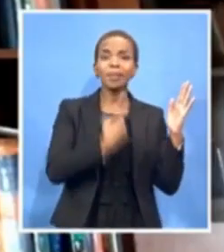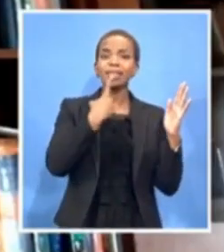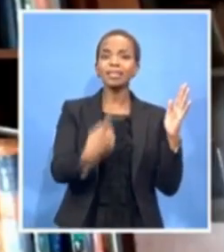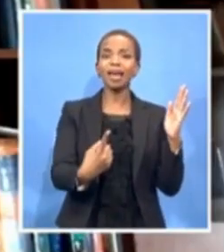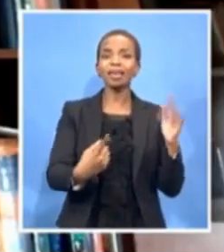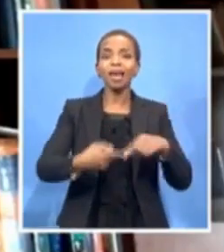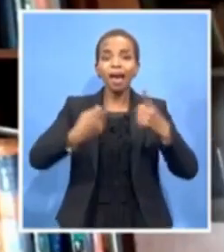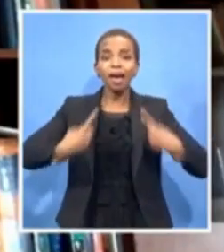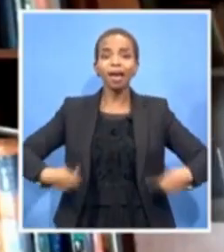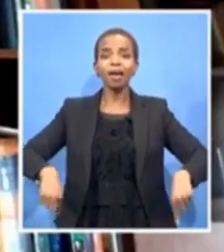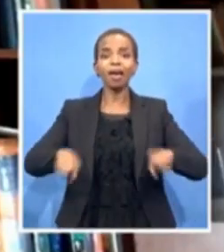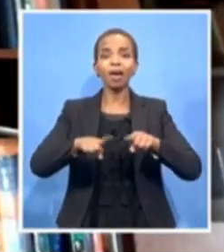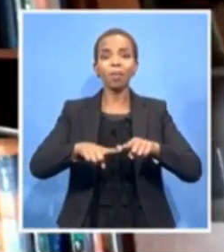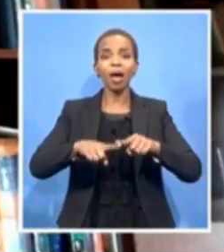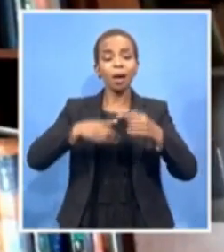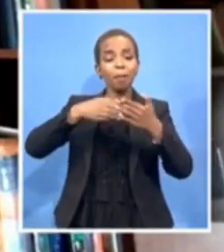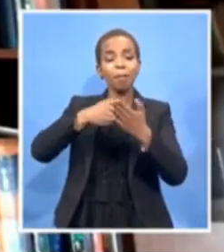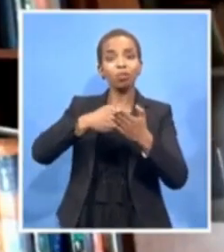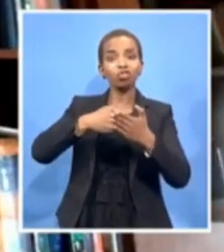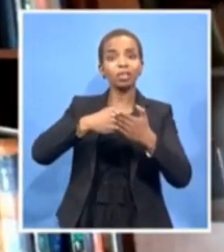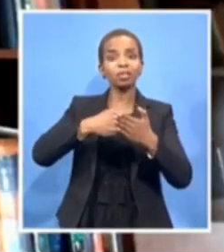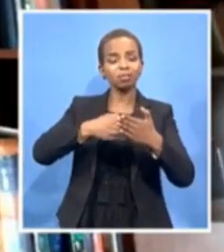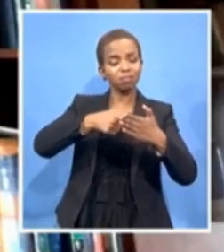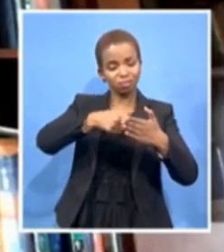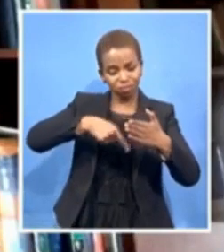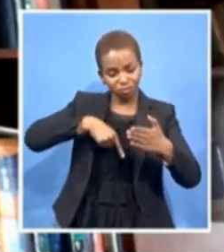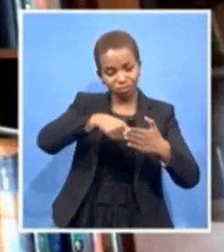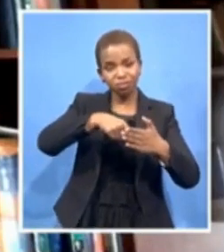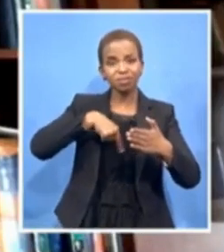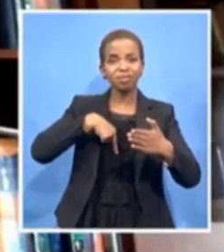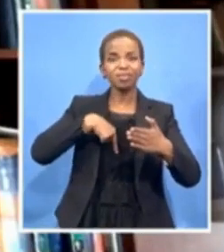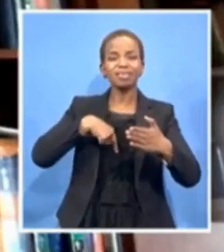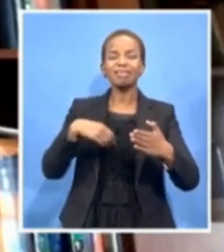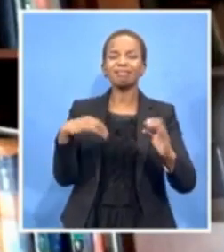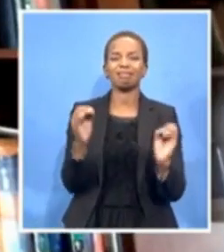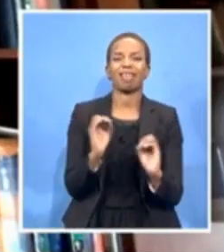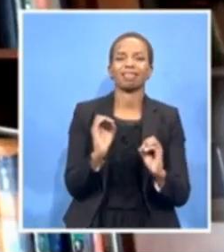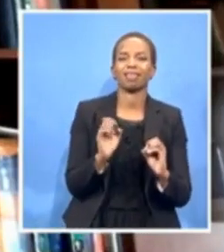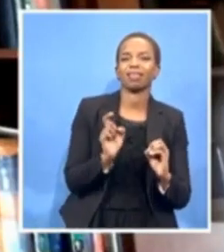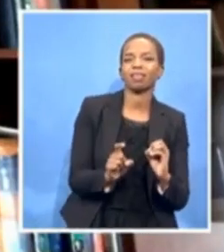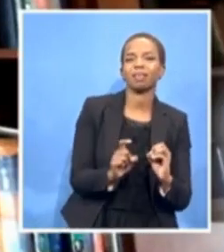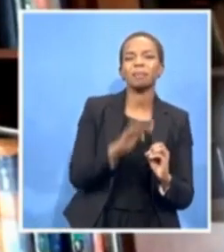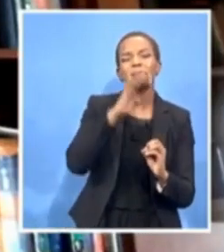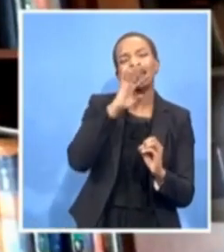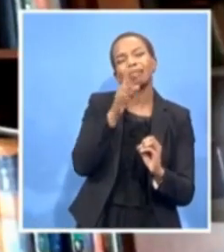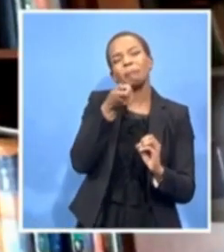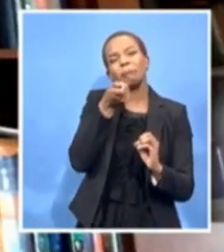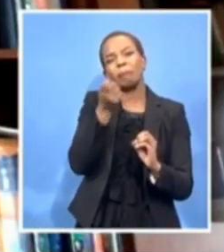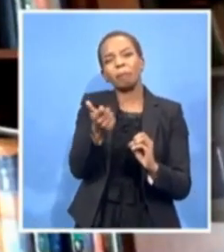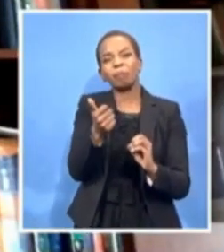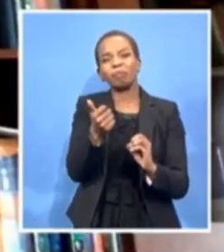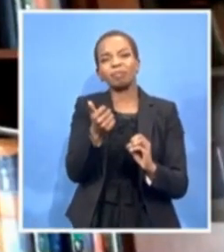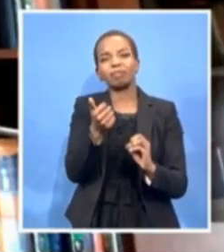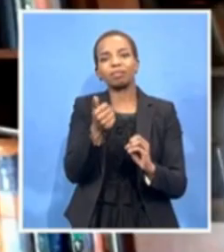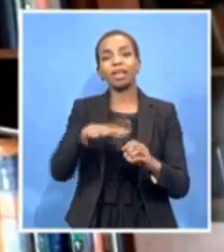mean little, a spirit which says that our unity must mean that we